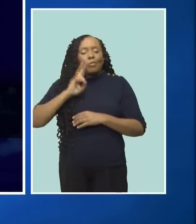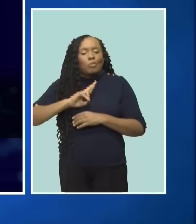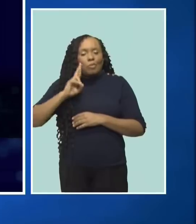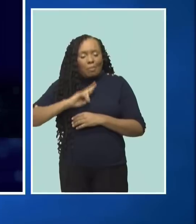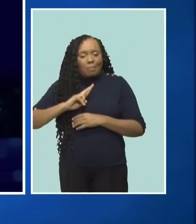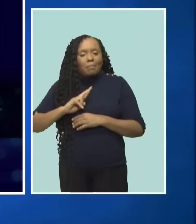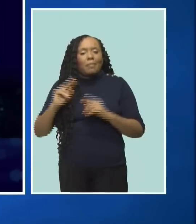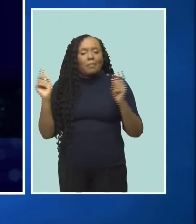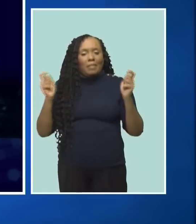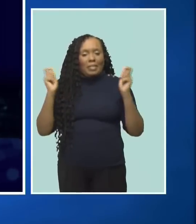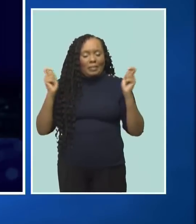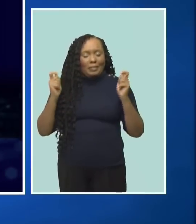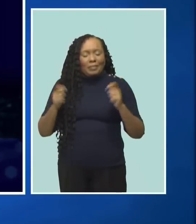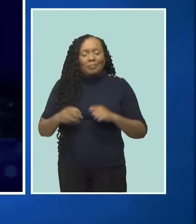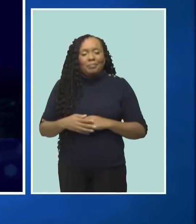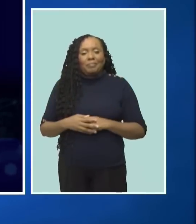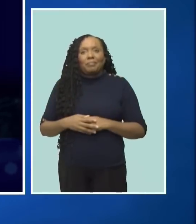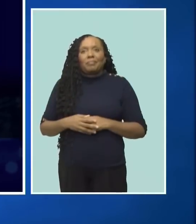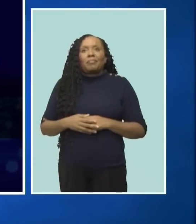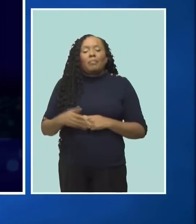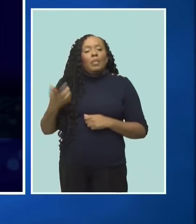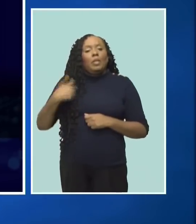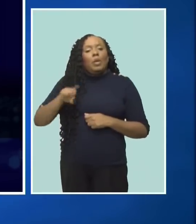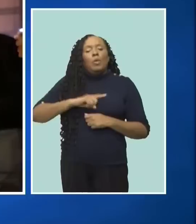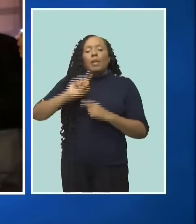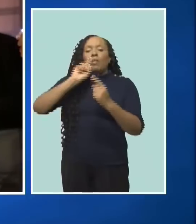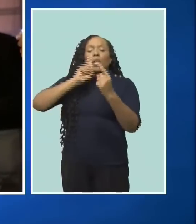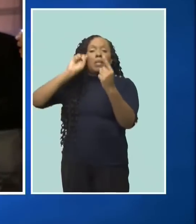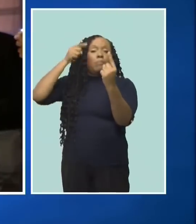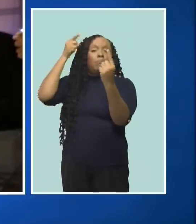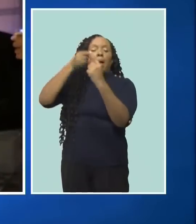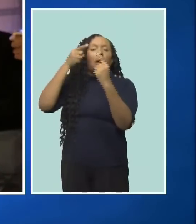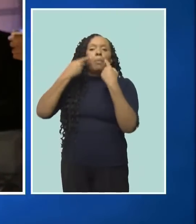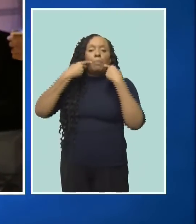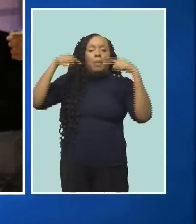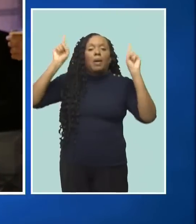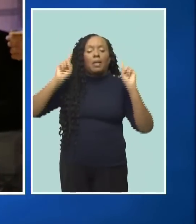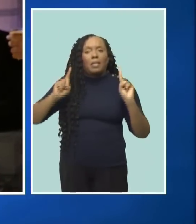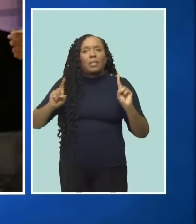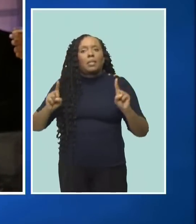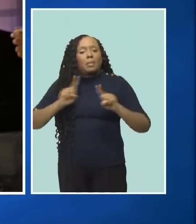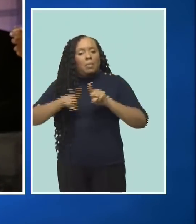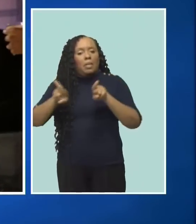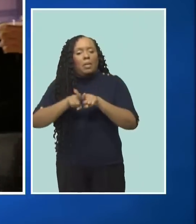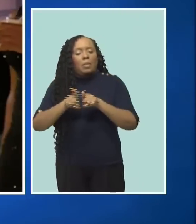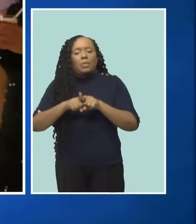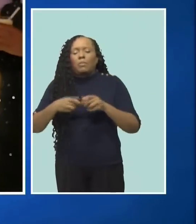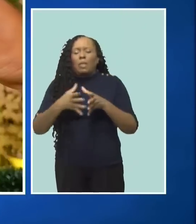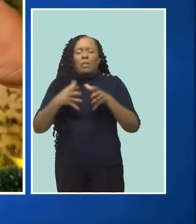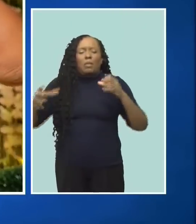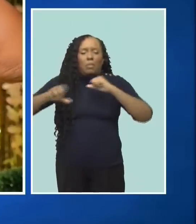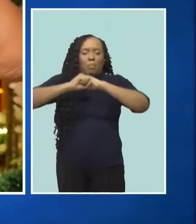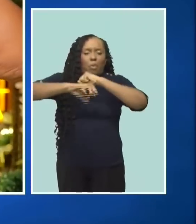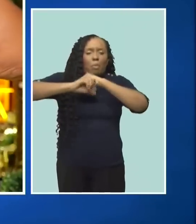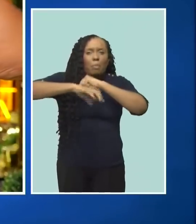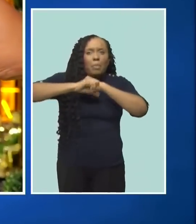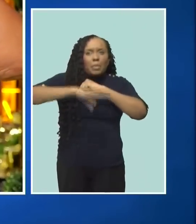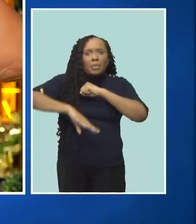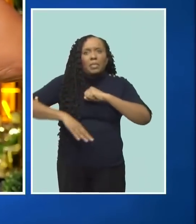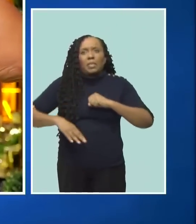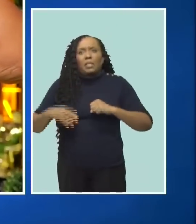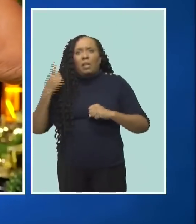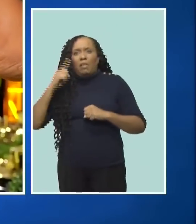our targets, not just for a well-executed festival, but also all of the promotion that we were able to do of our chefs